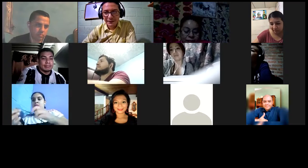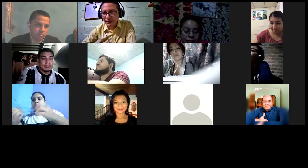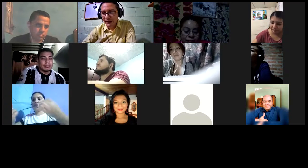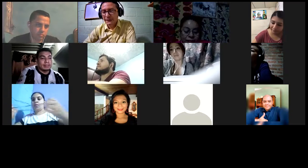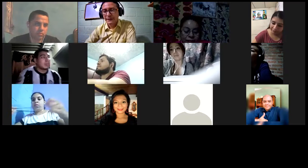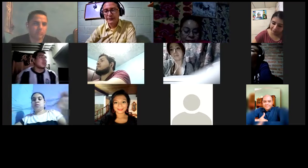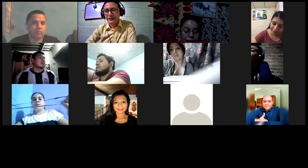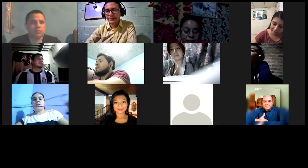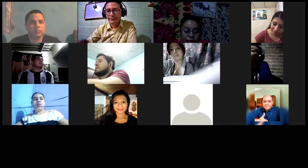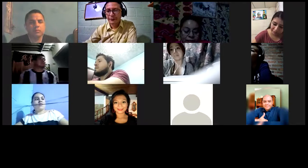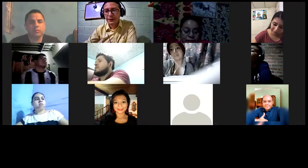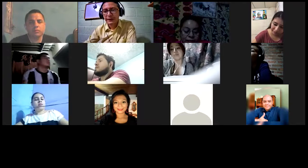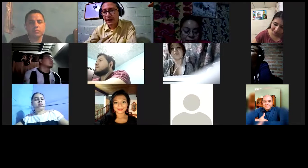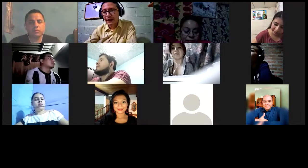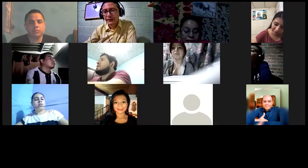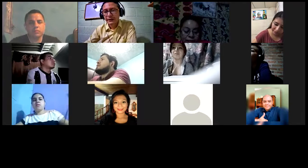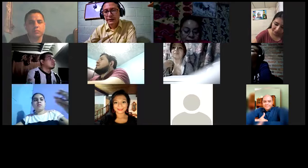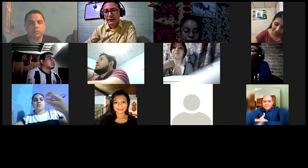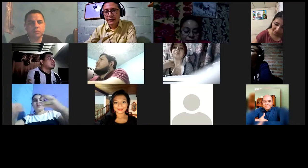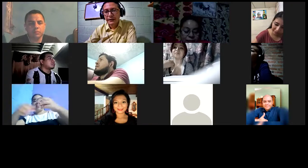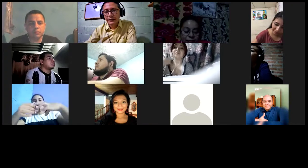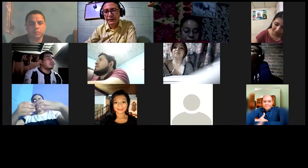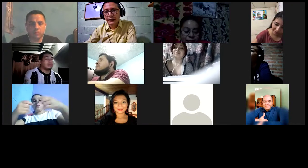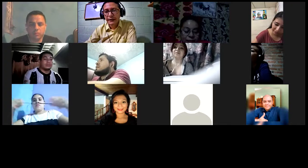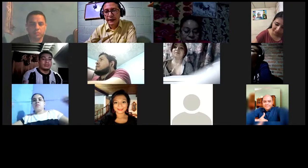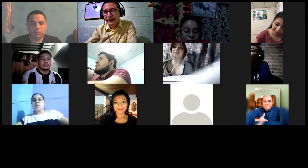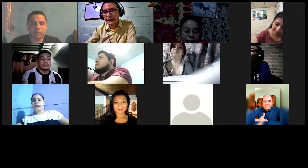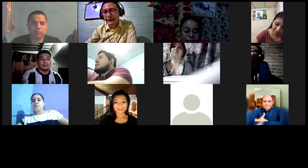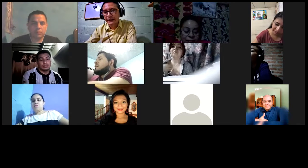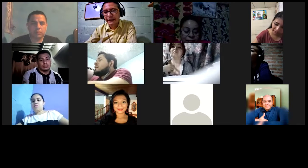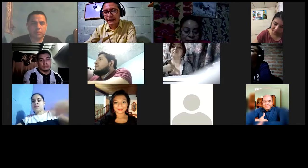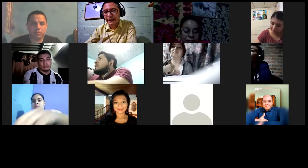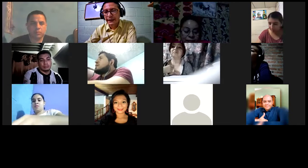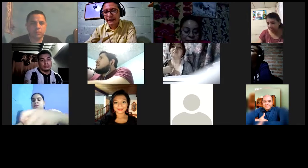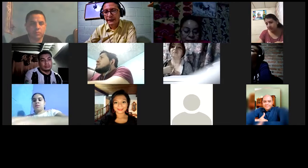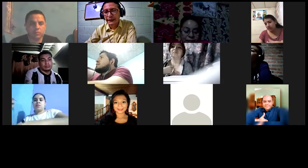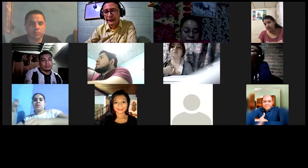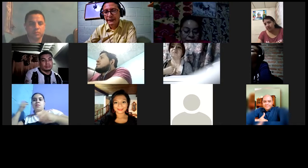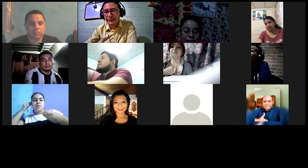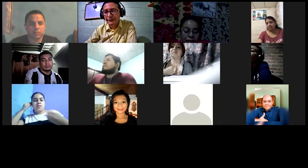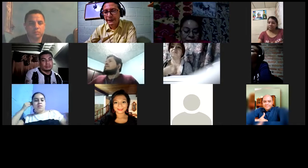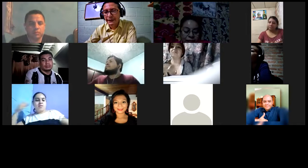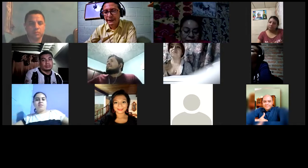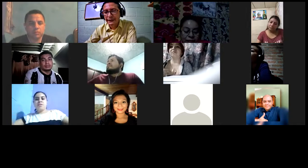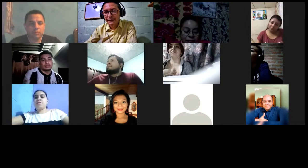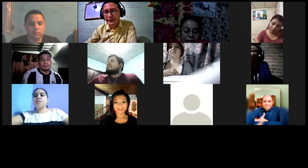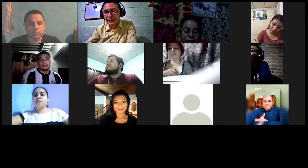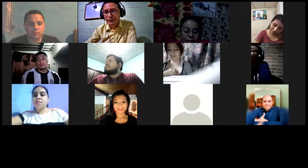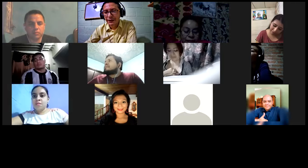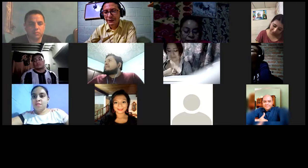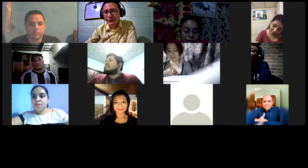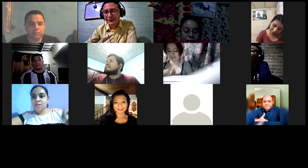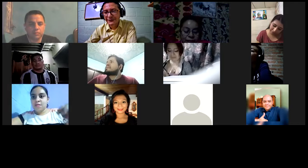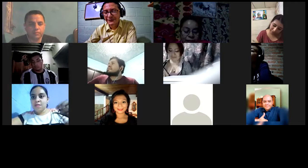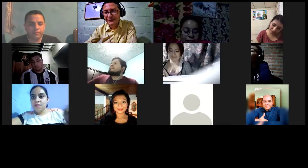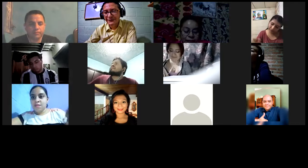Let's see who else is here before we start. Hey, there's Eliani. Eliani, good evening. How are